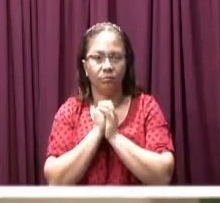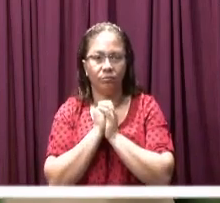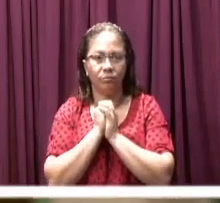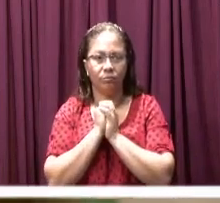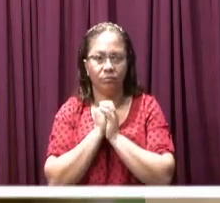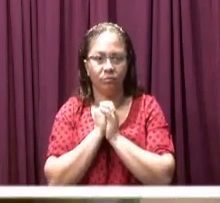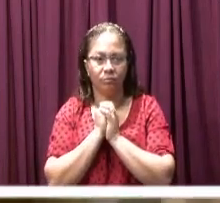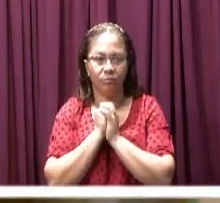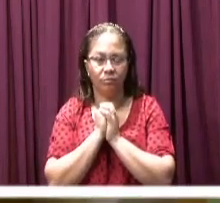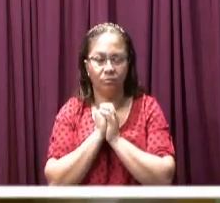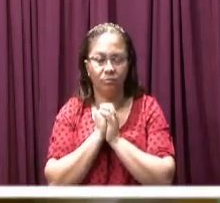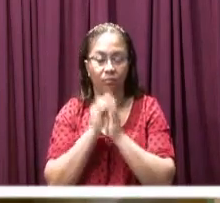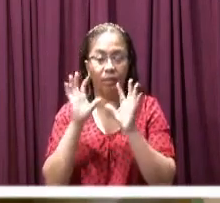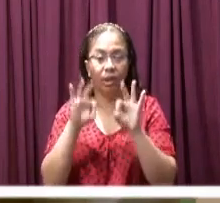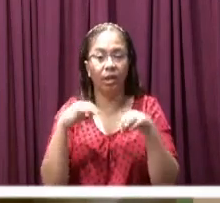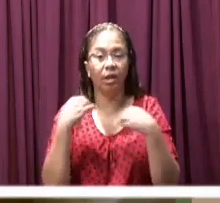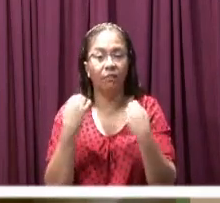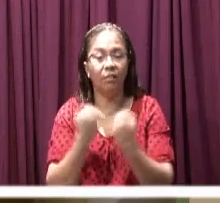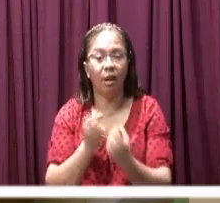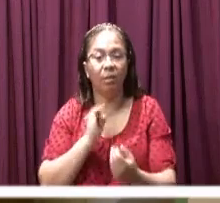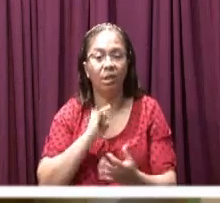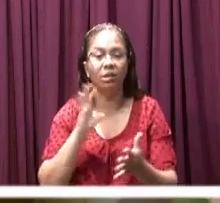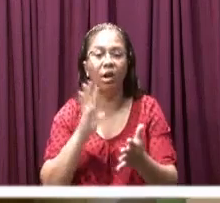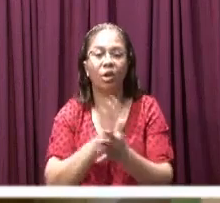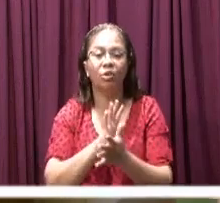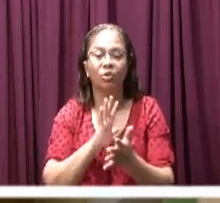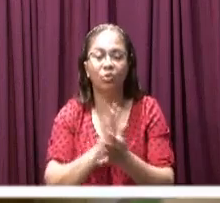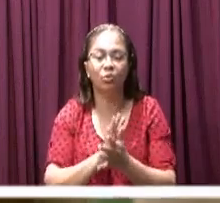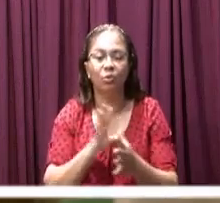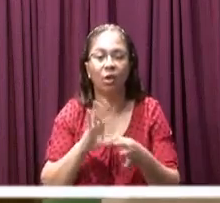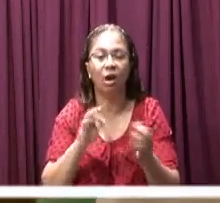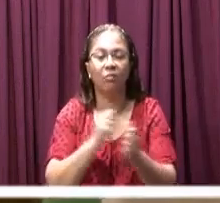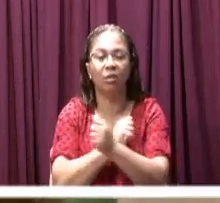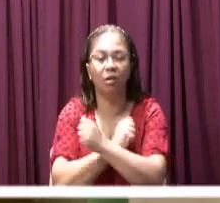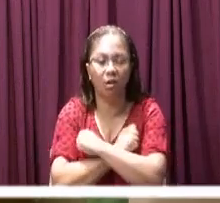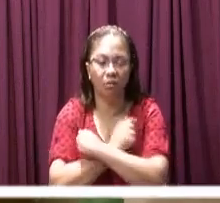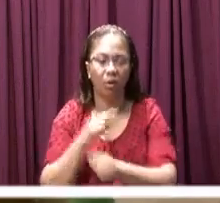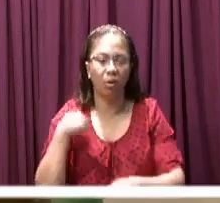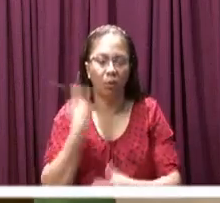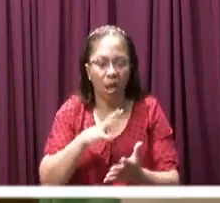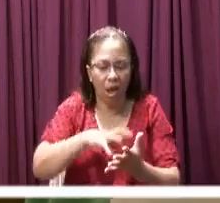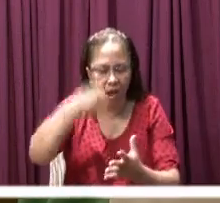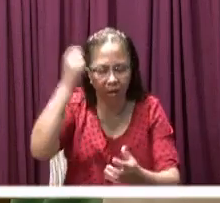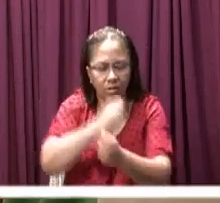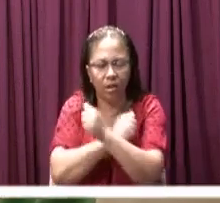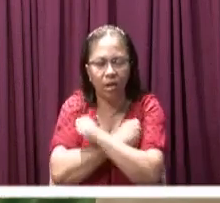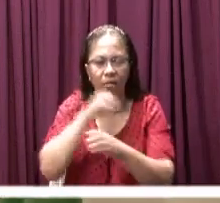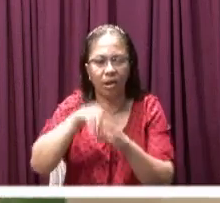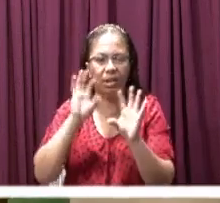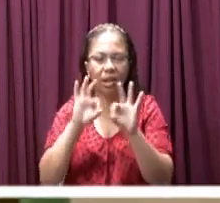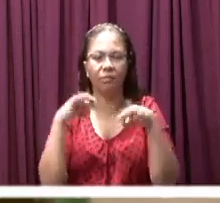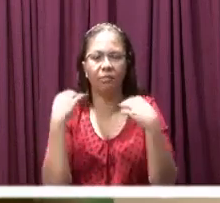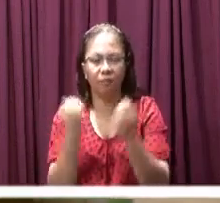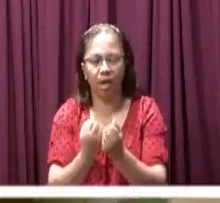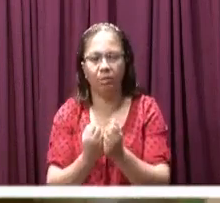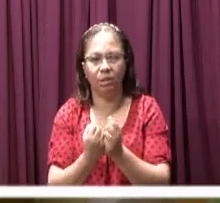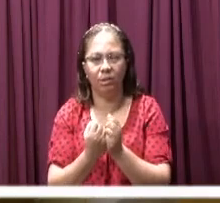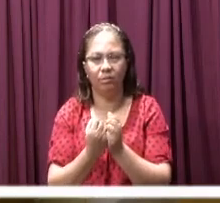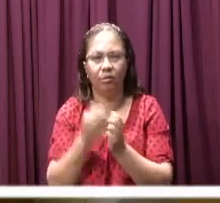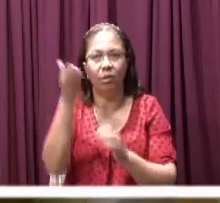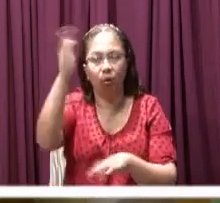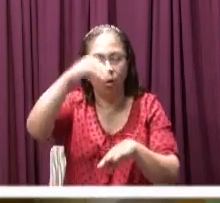The family is a school of love. And it's where we are being called to live and to live as love.